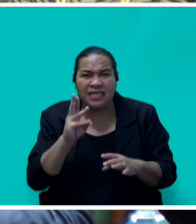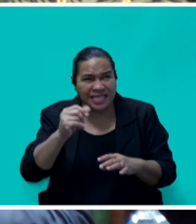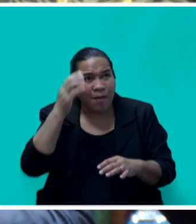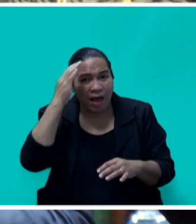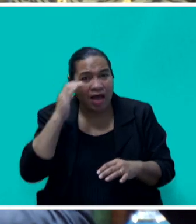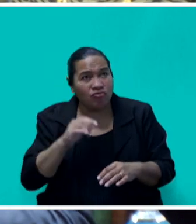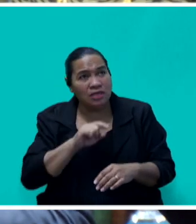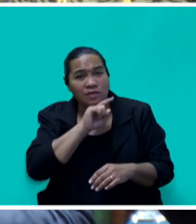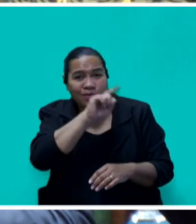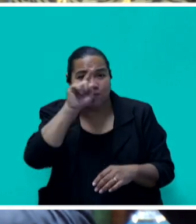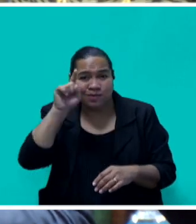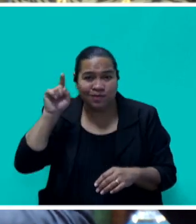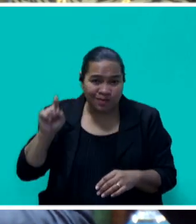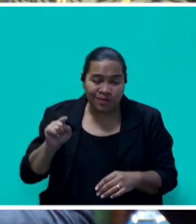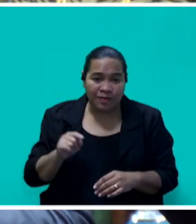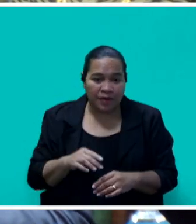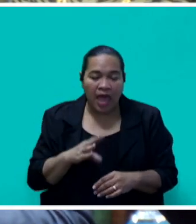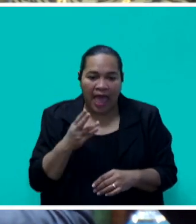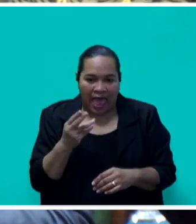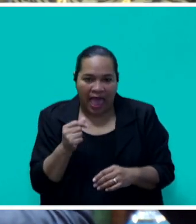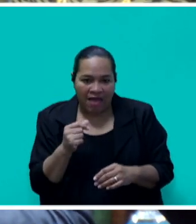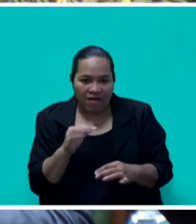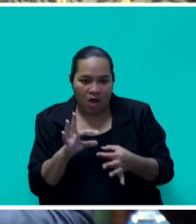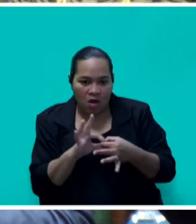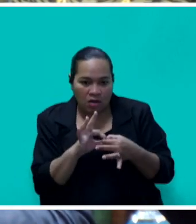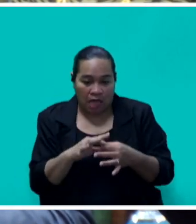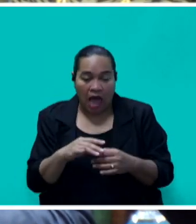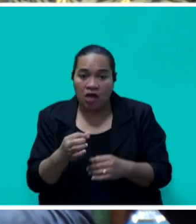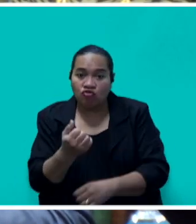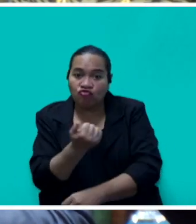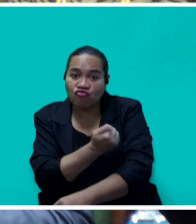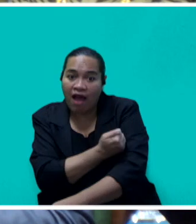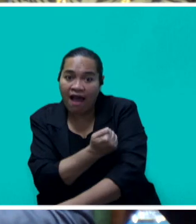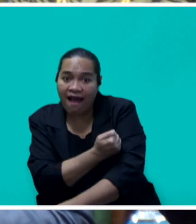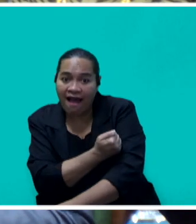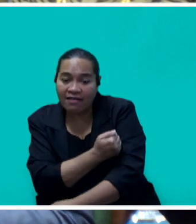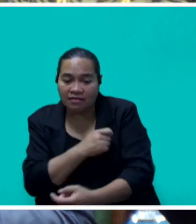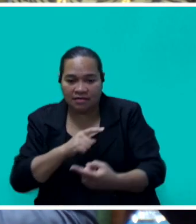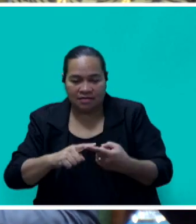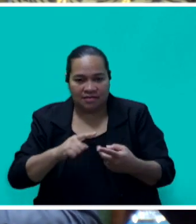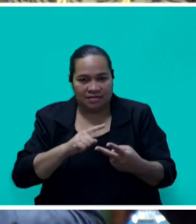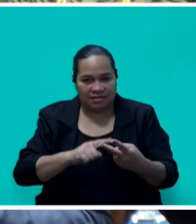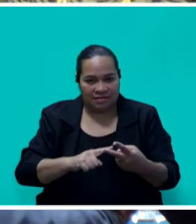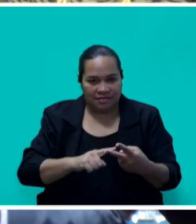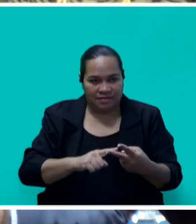countries, there's a relation between drugs and